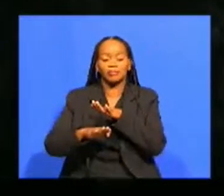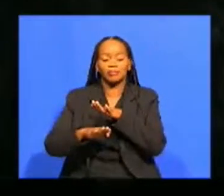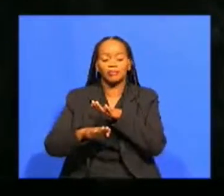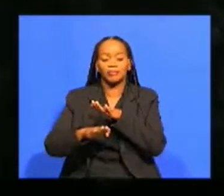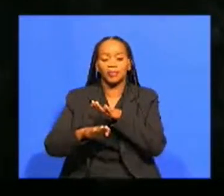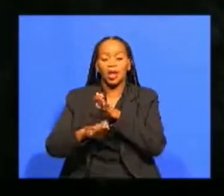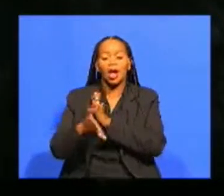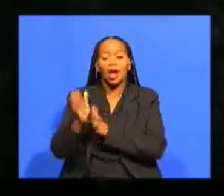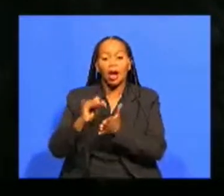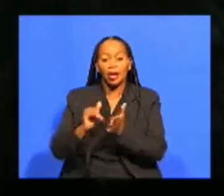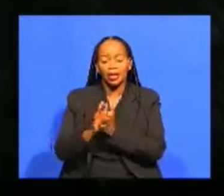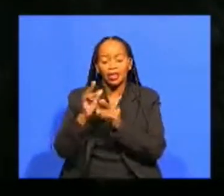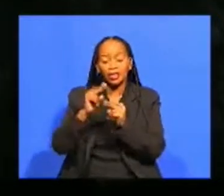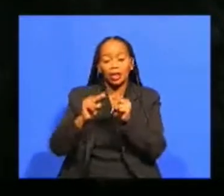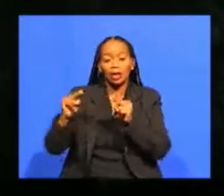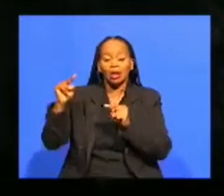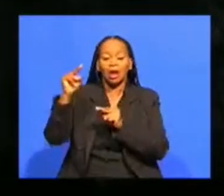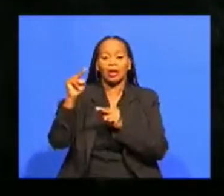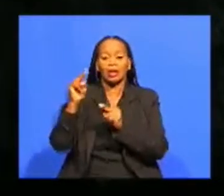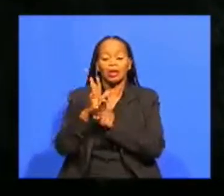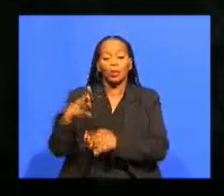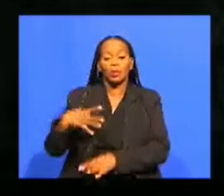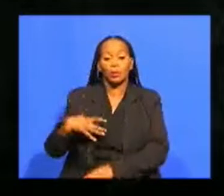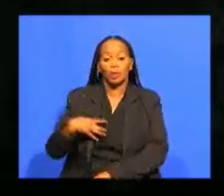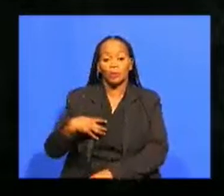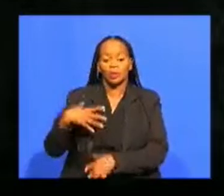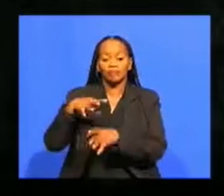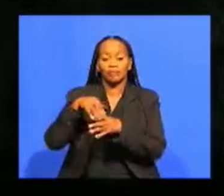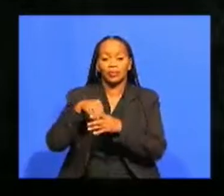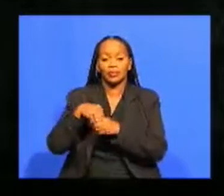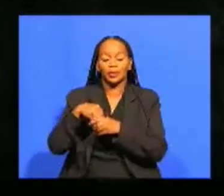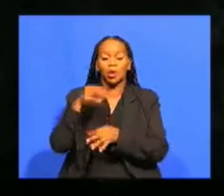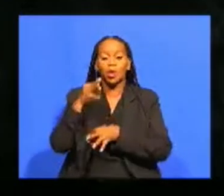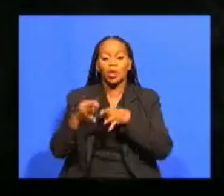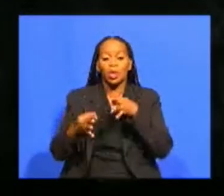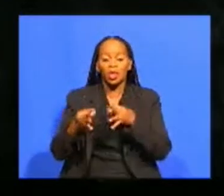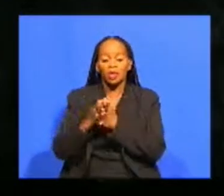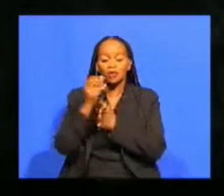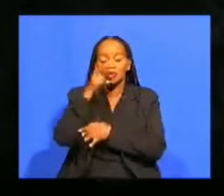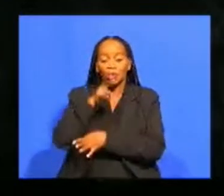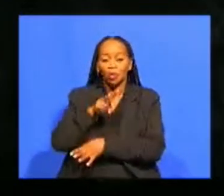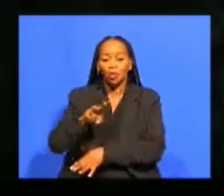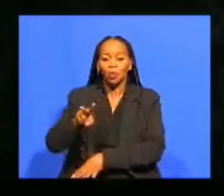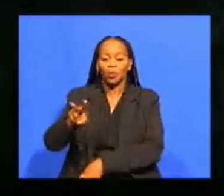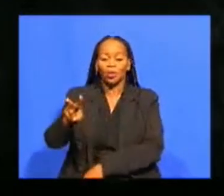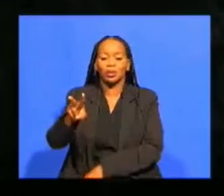also very, very high female. And if you look at